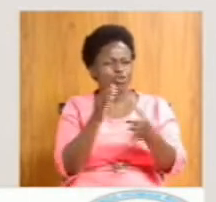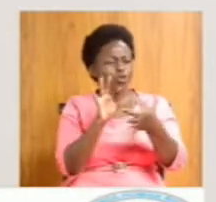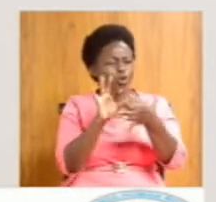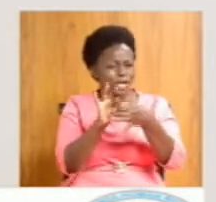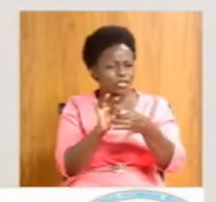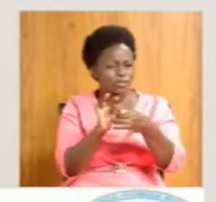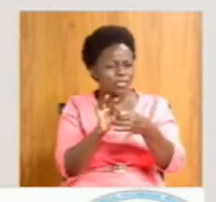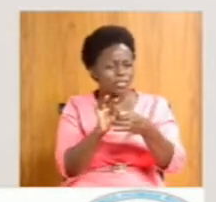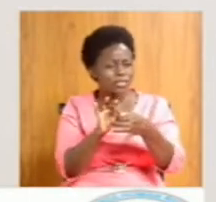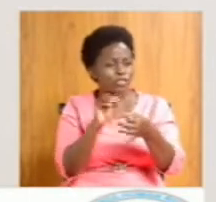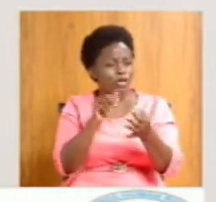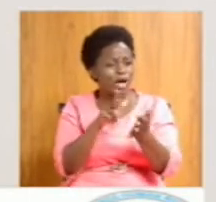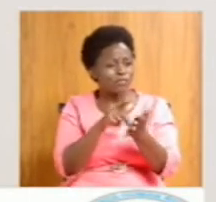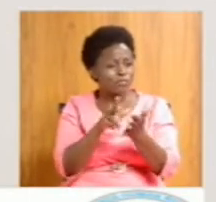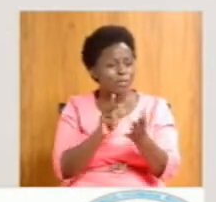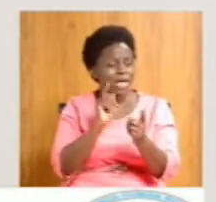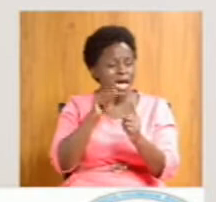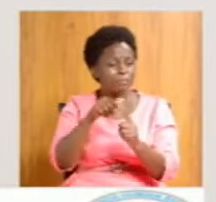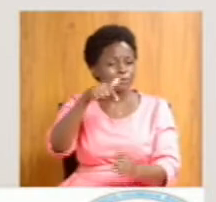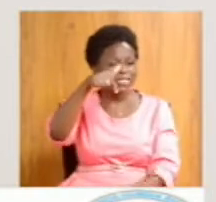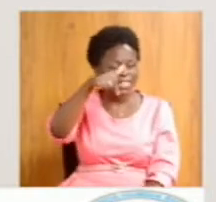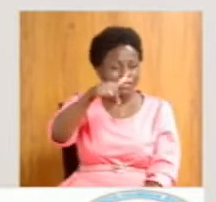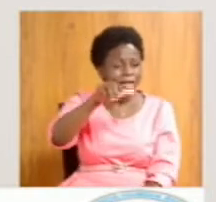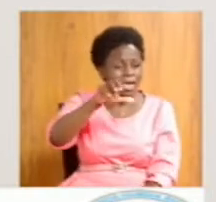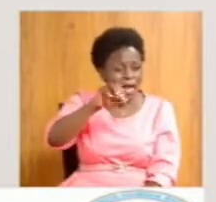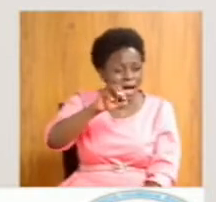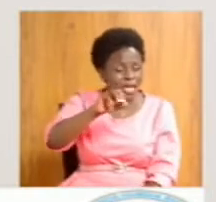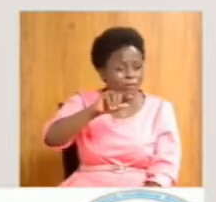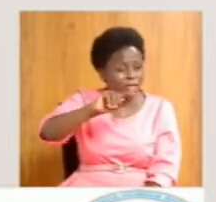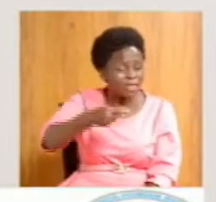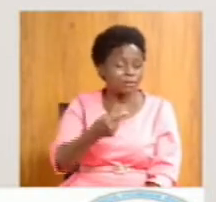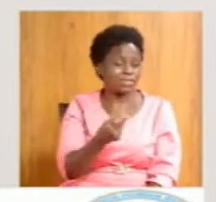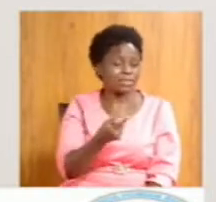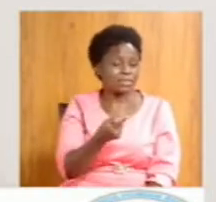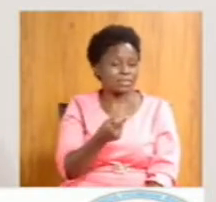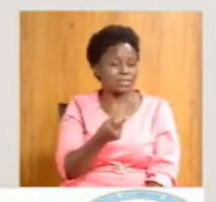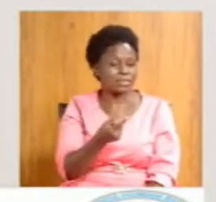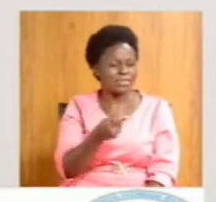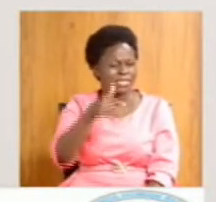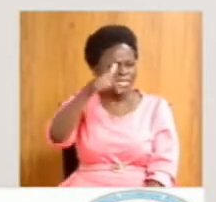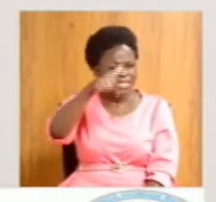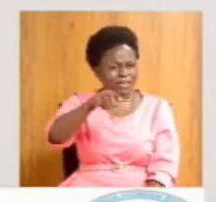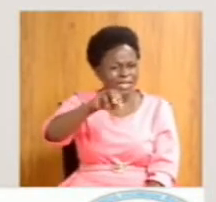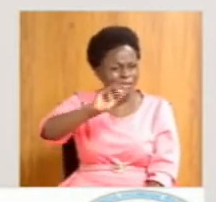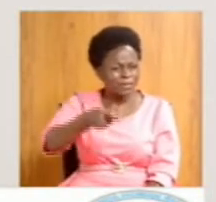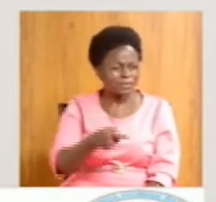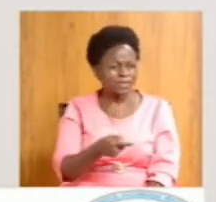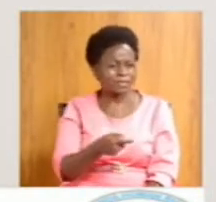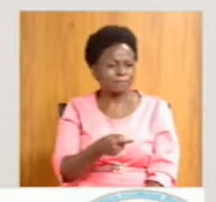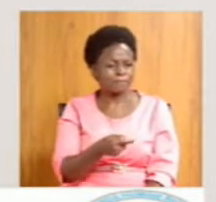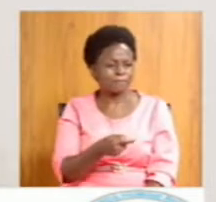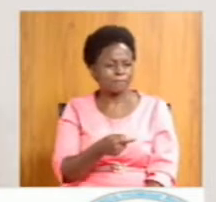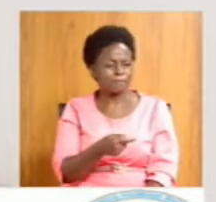you have to pay up to 700,000 shillings 700,000 shillings you know 700,000 shillings